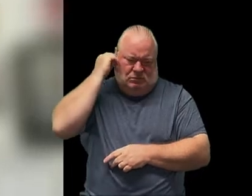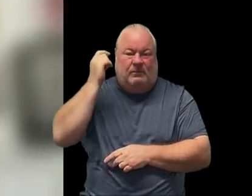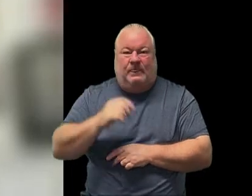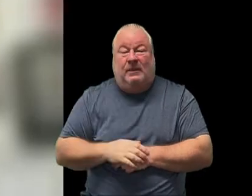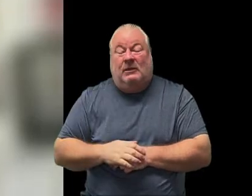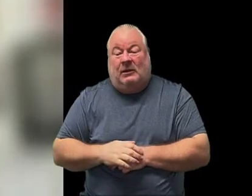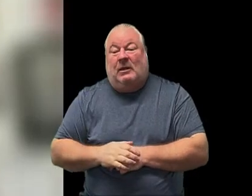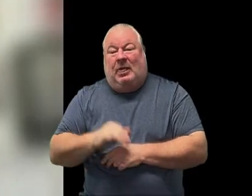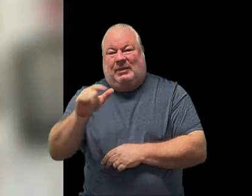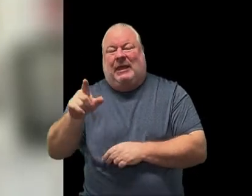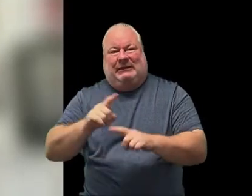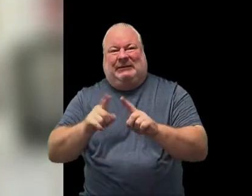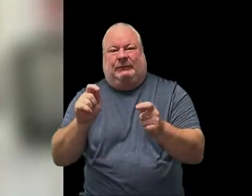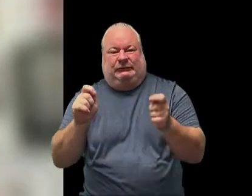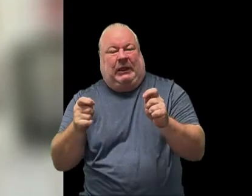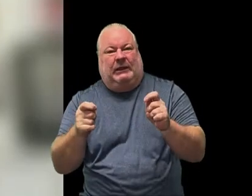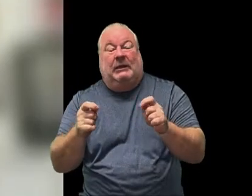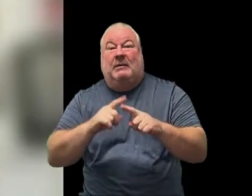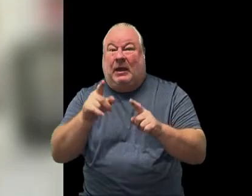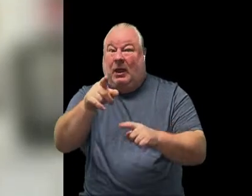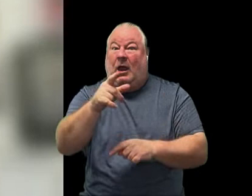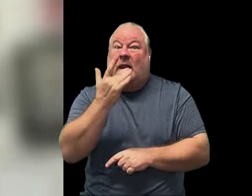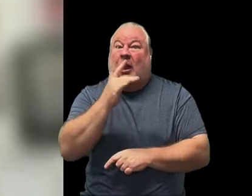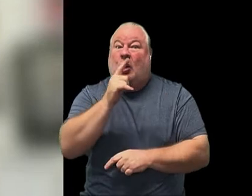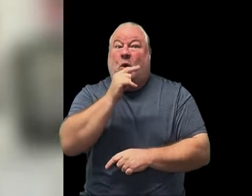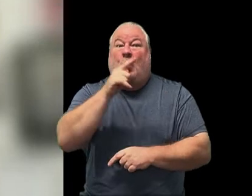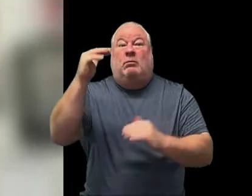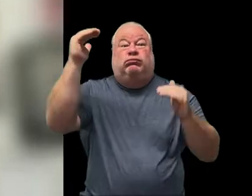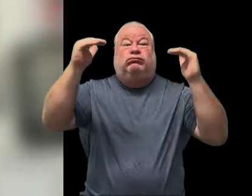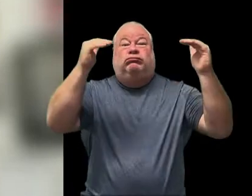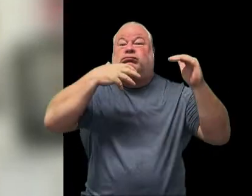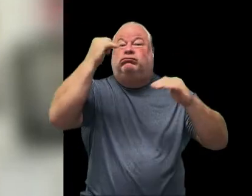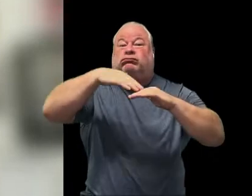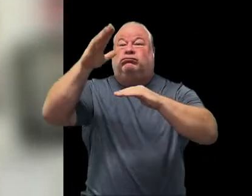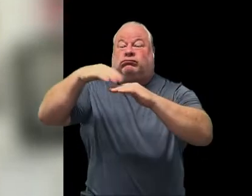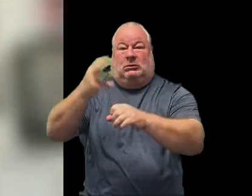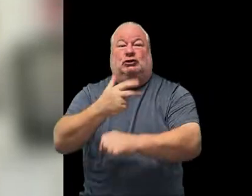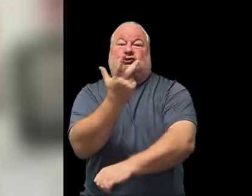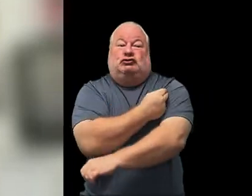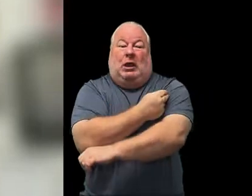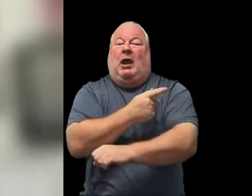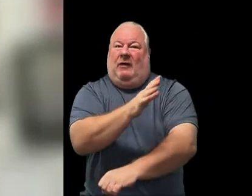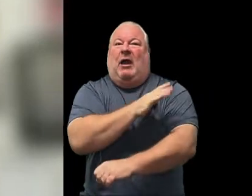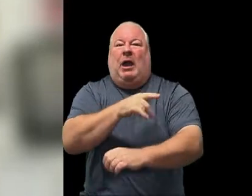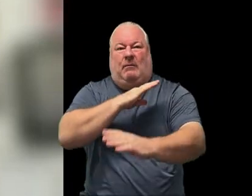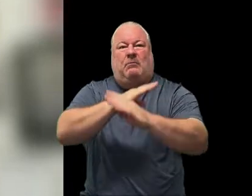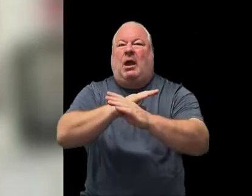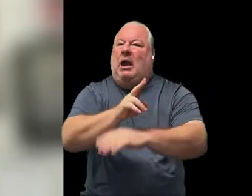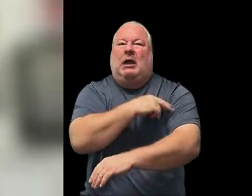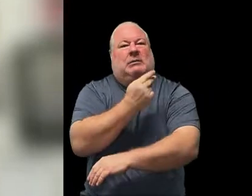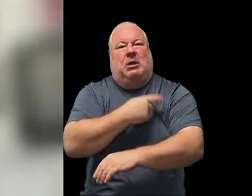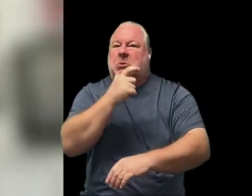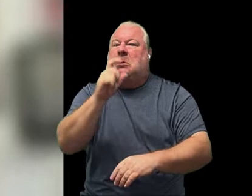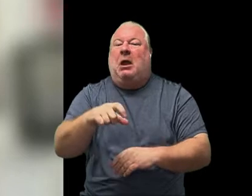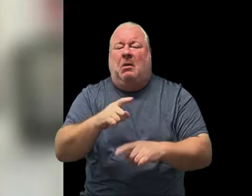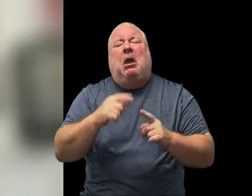shot, and the shot is keeping them from needing to go to the hospital. That's good news. But